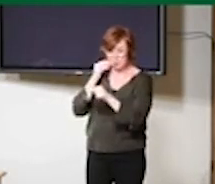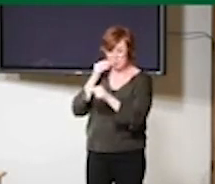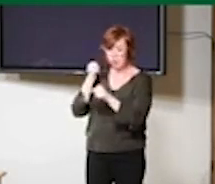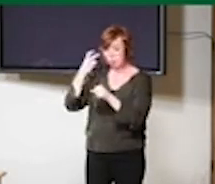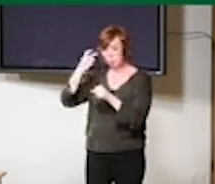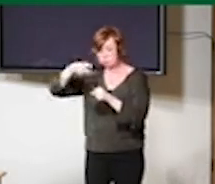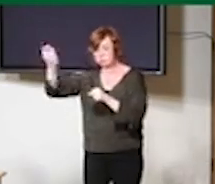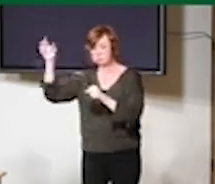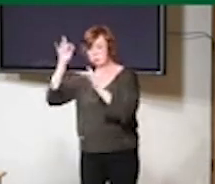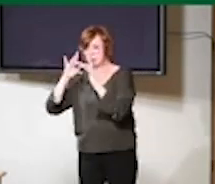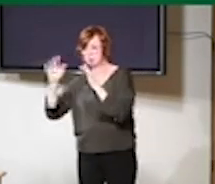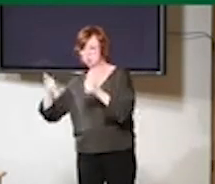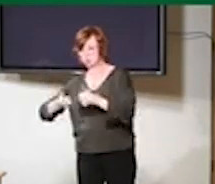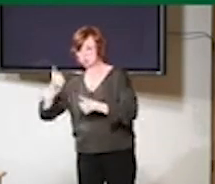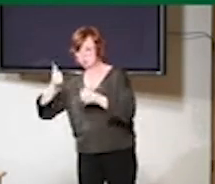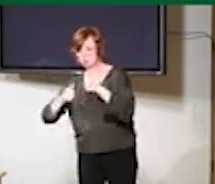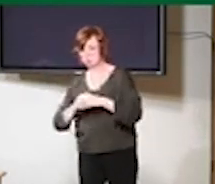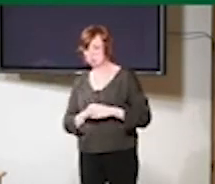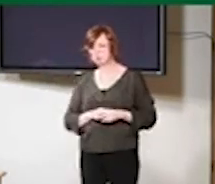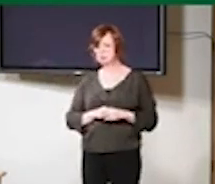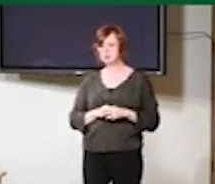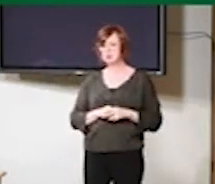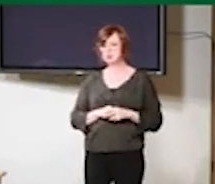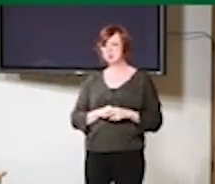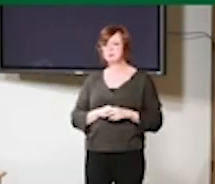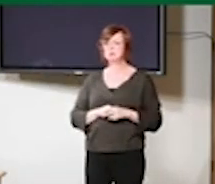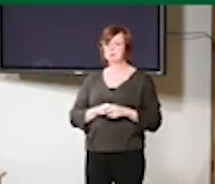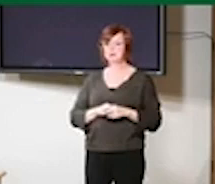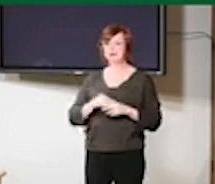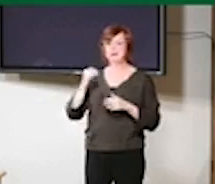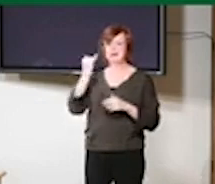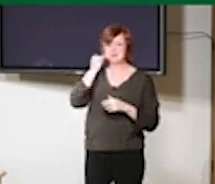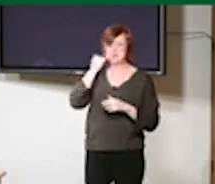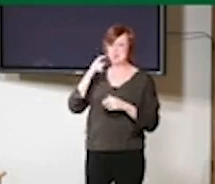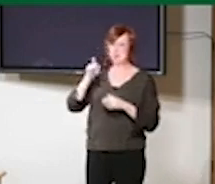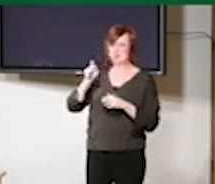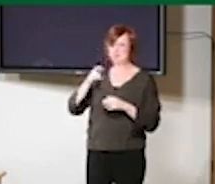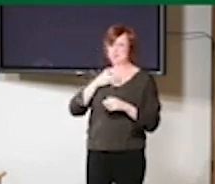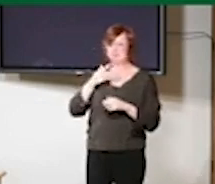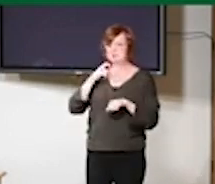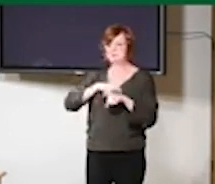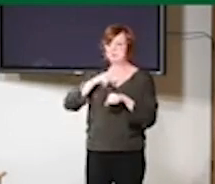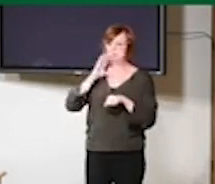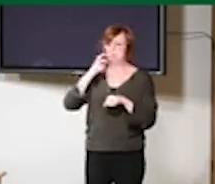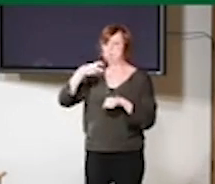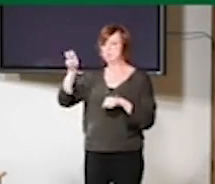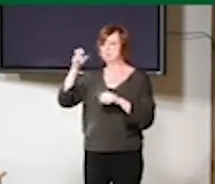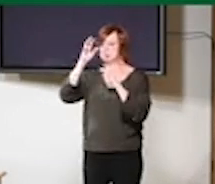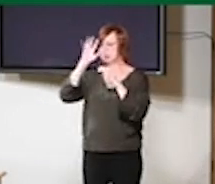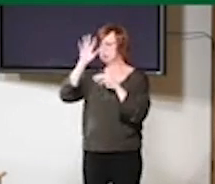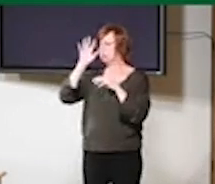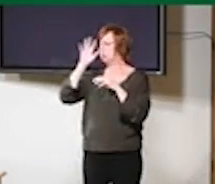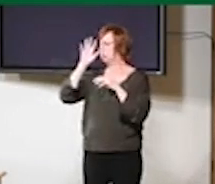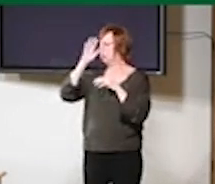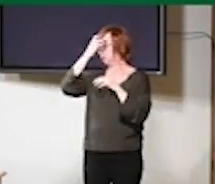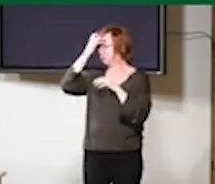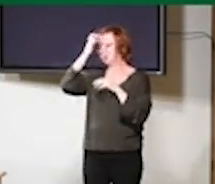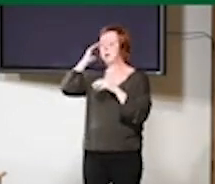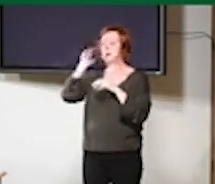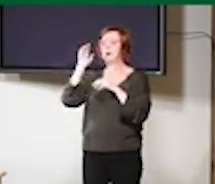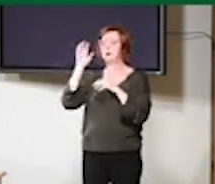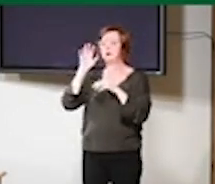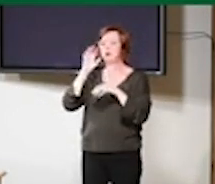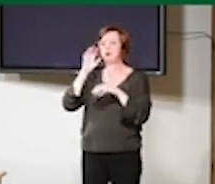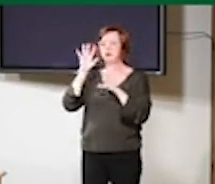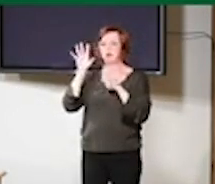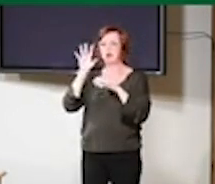influenza, and if and when required, transfer to an acute care facility is also appropriate. I think we also have Dr. Shaw and Scott Livingston on the